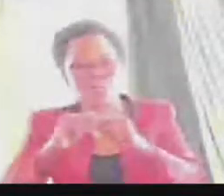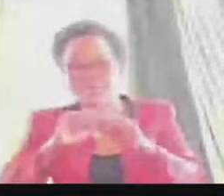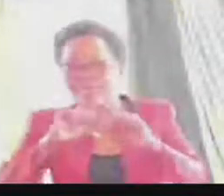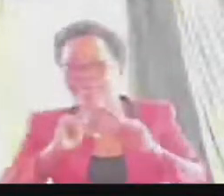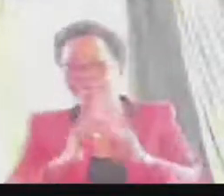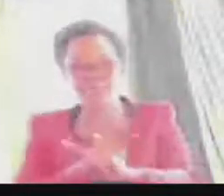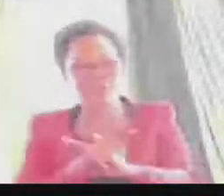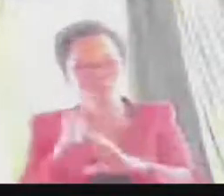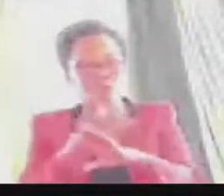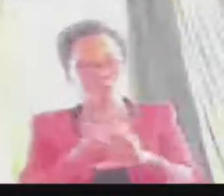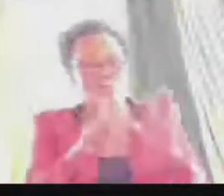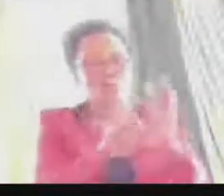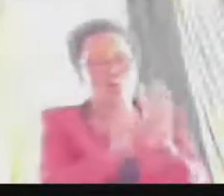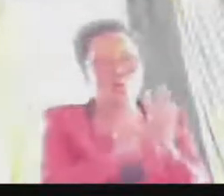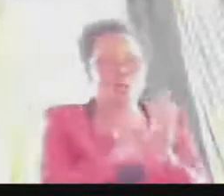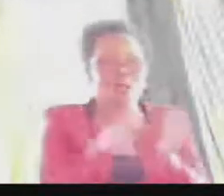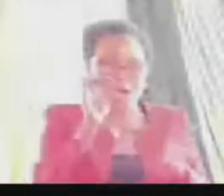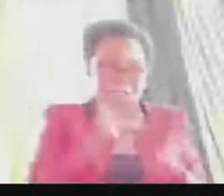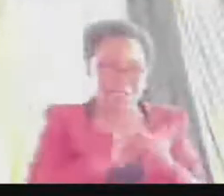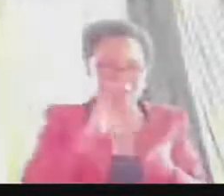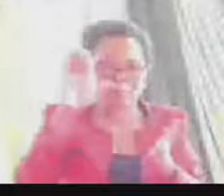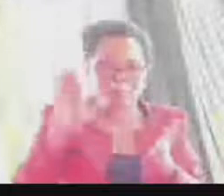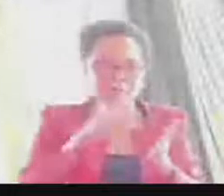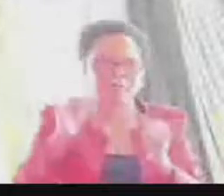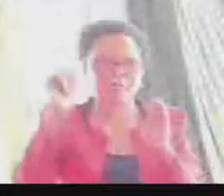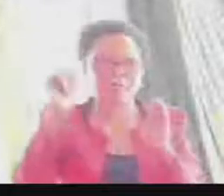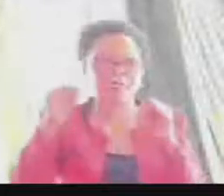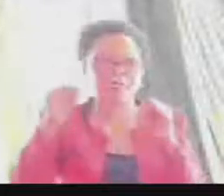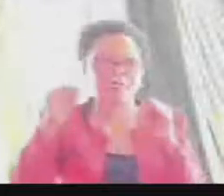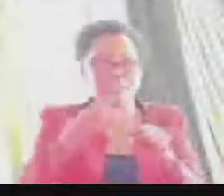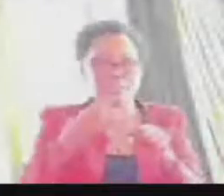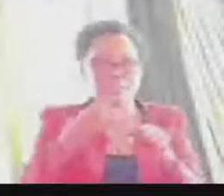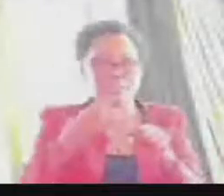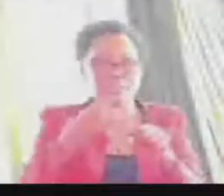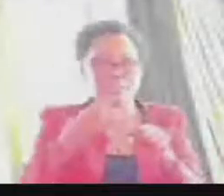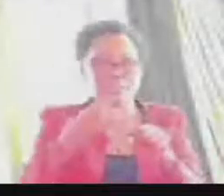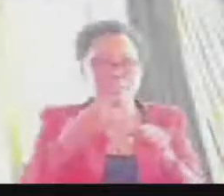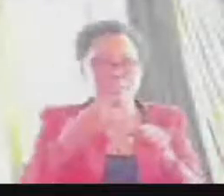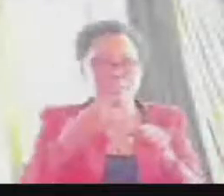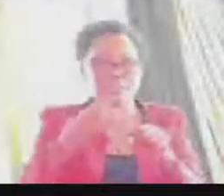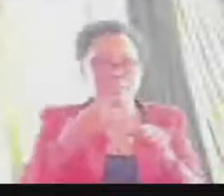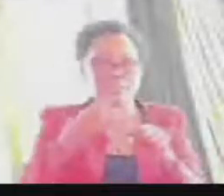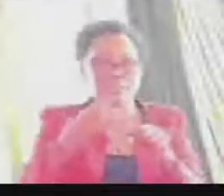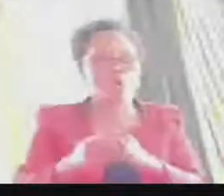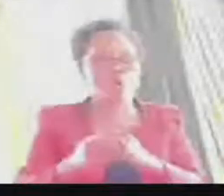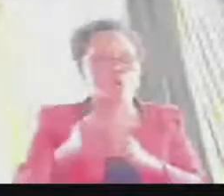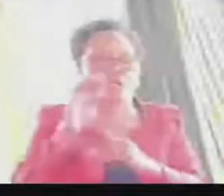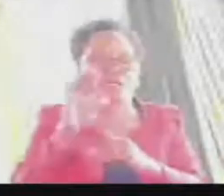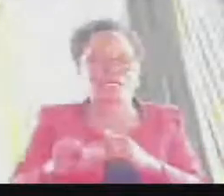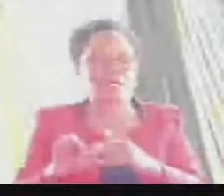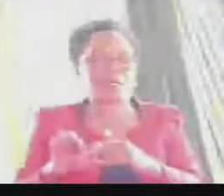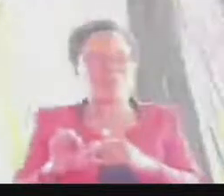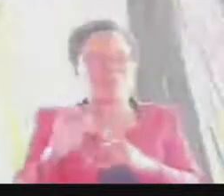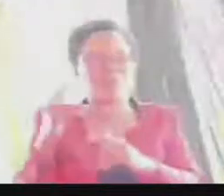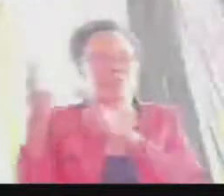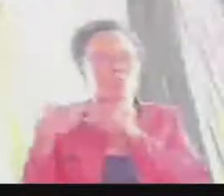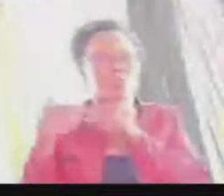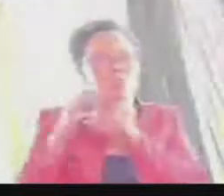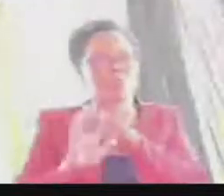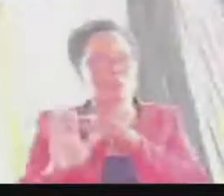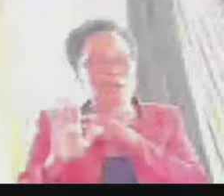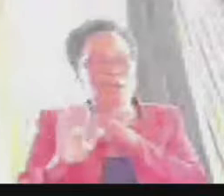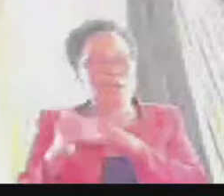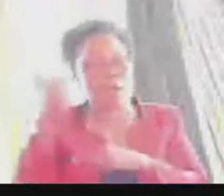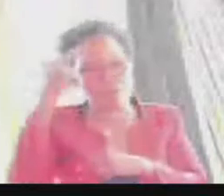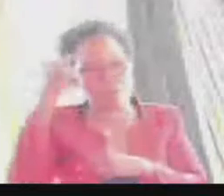law that has been passed, again the legislature will say this judicial overreach. I don't know, what are your views regarding it, and what guides you as a judge,